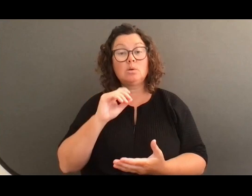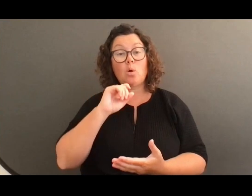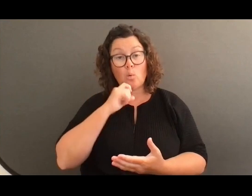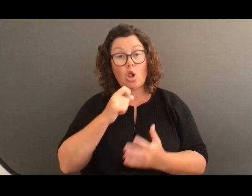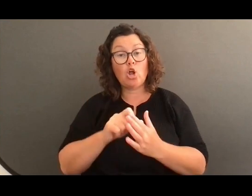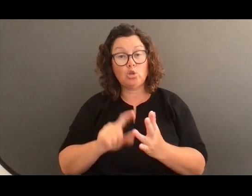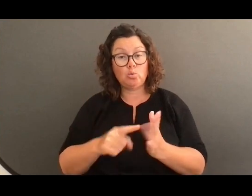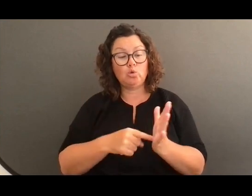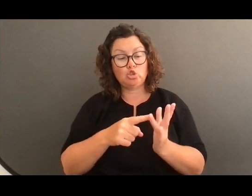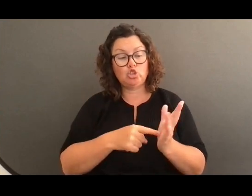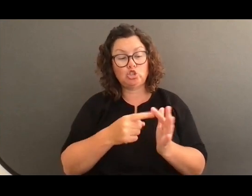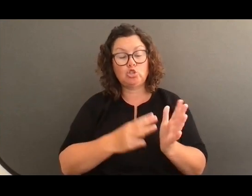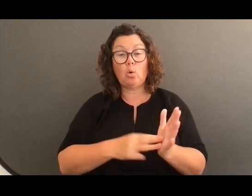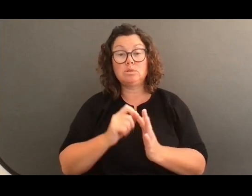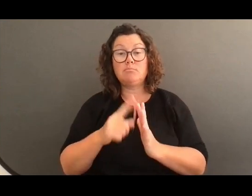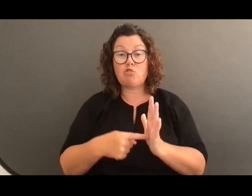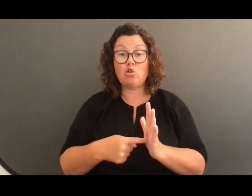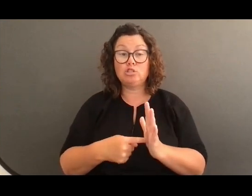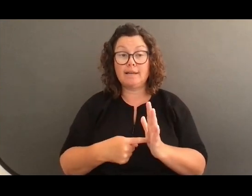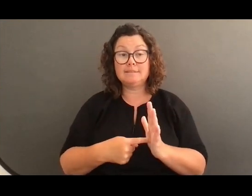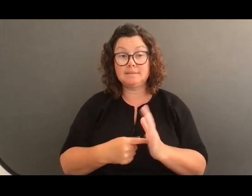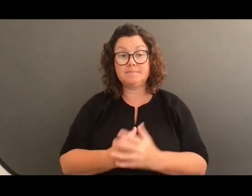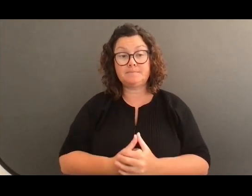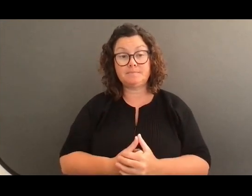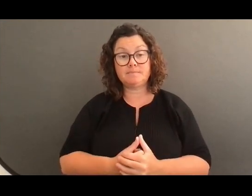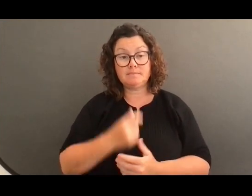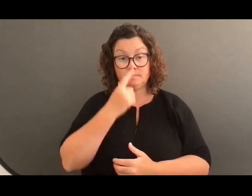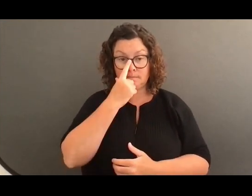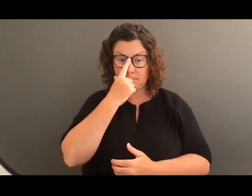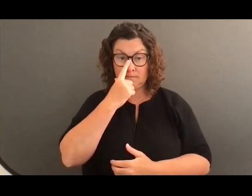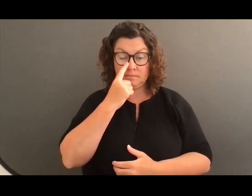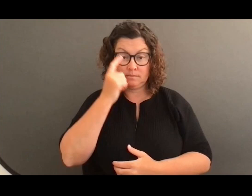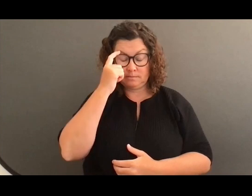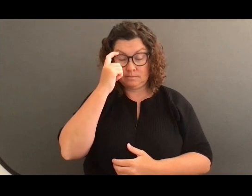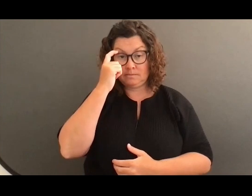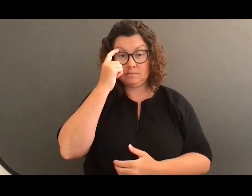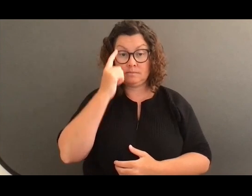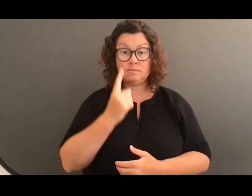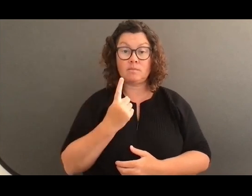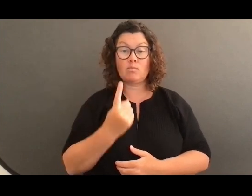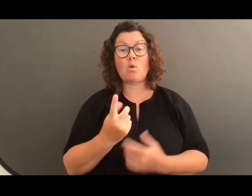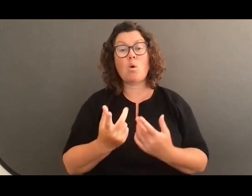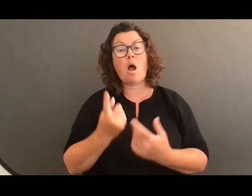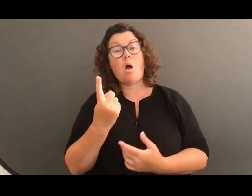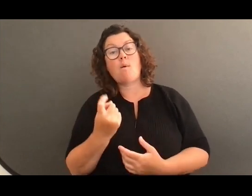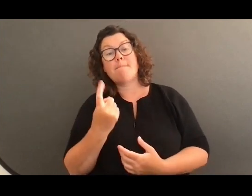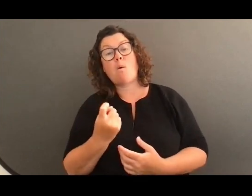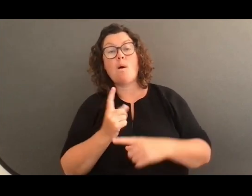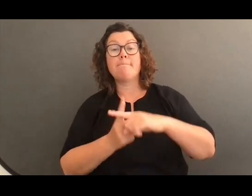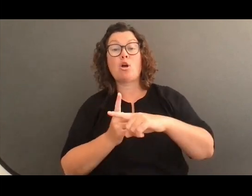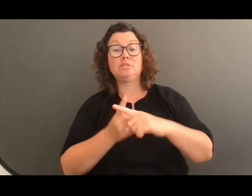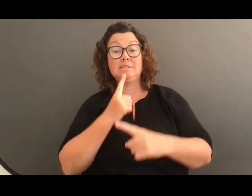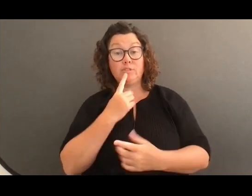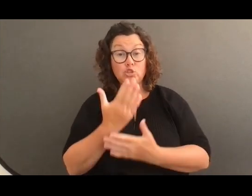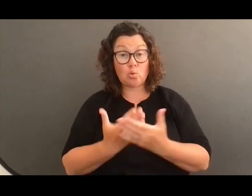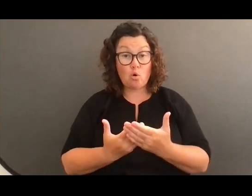running it throughout the classes as well. And the one positive story, or another positive story out of this project, is that they've